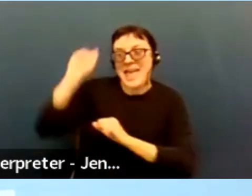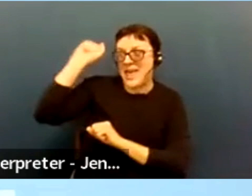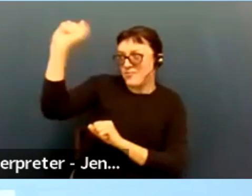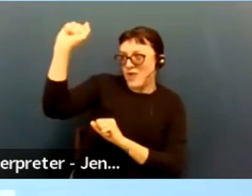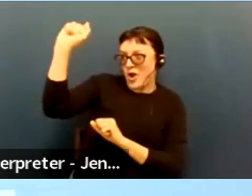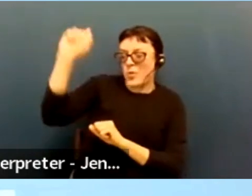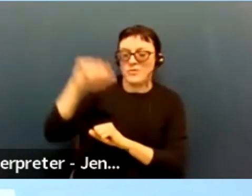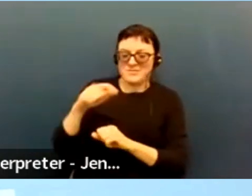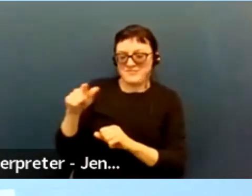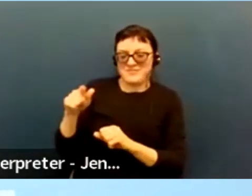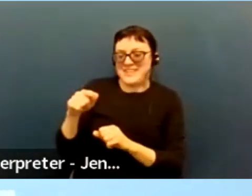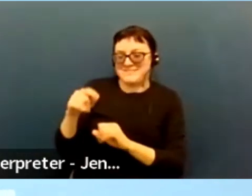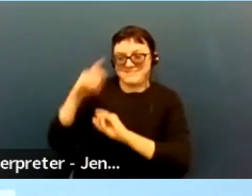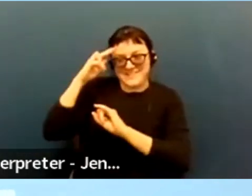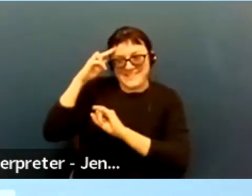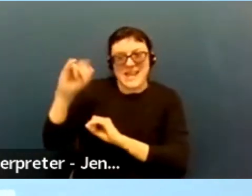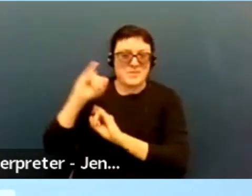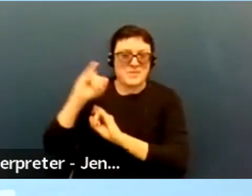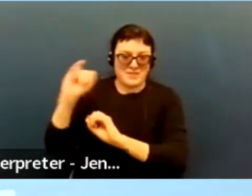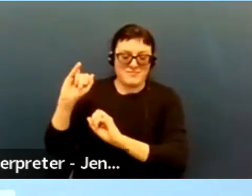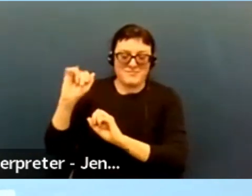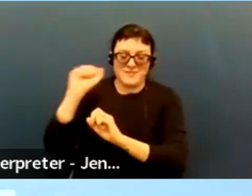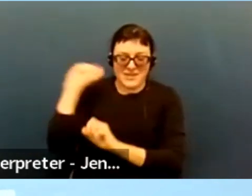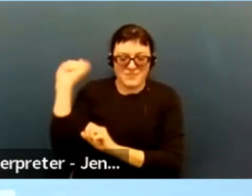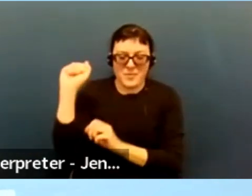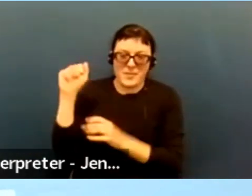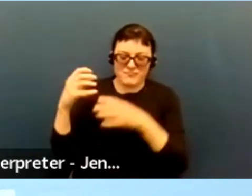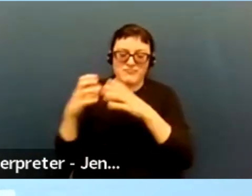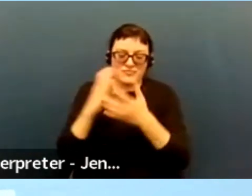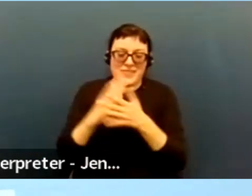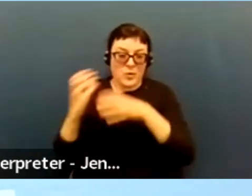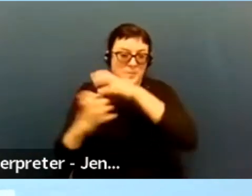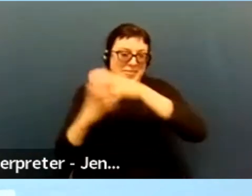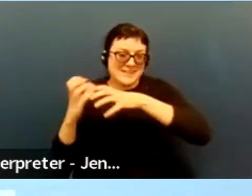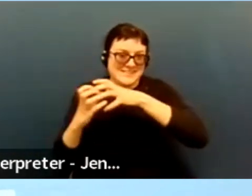villains. No heroes, just people who are called hero.